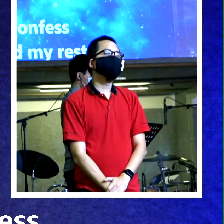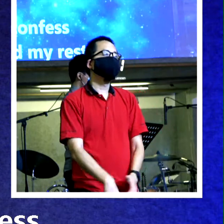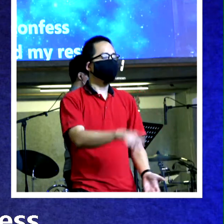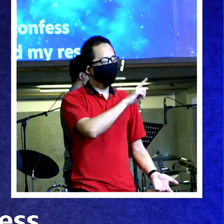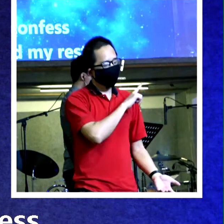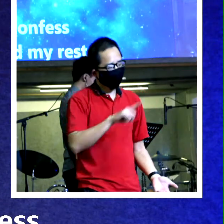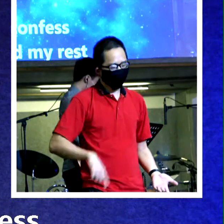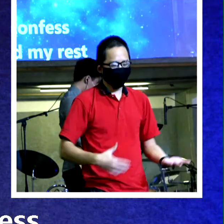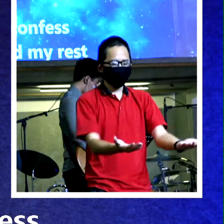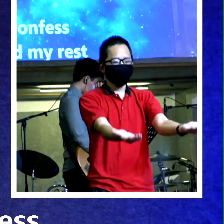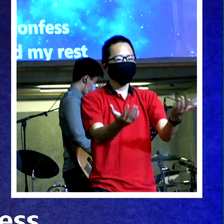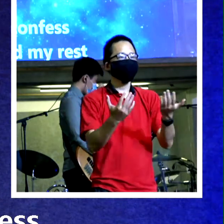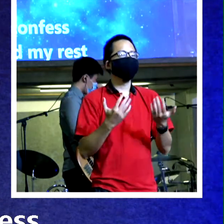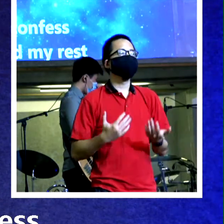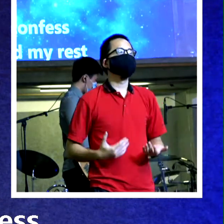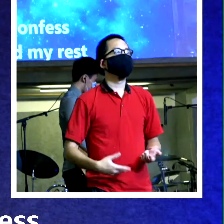Lord, I come,